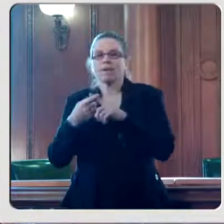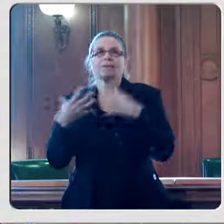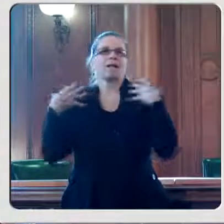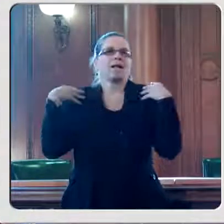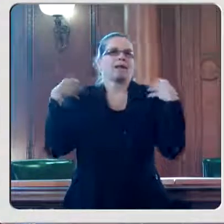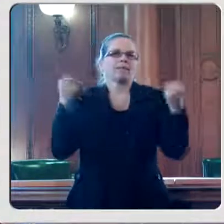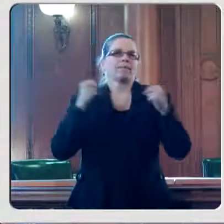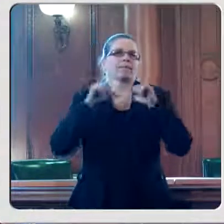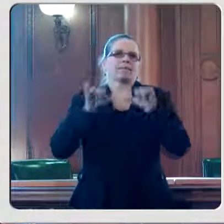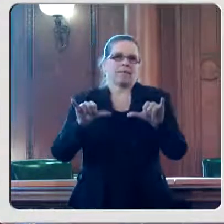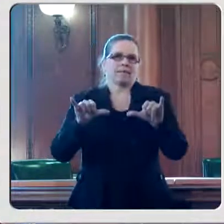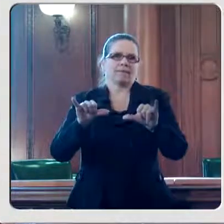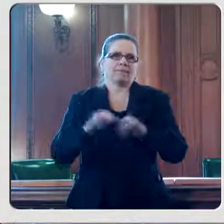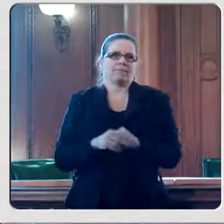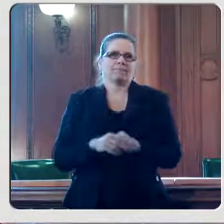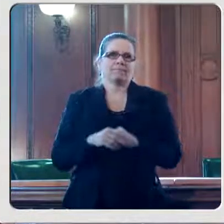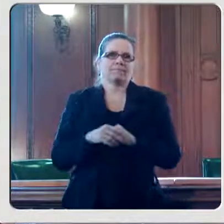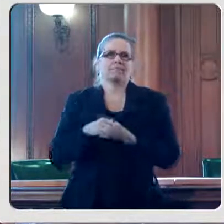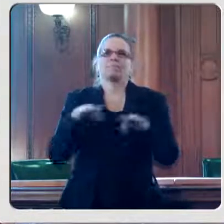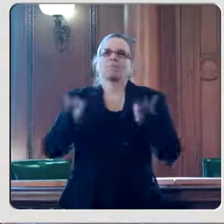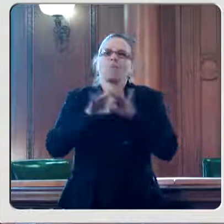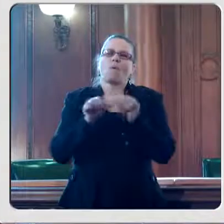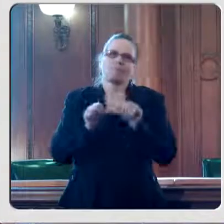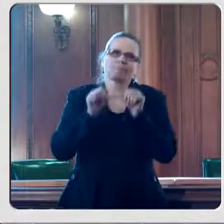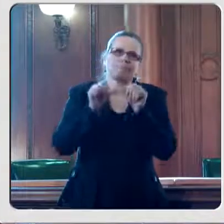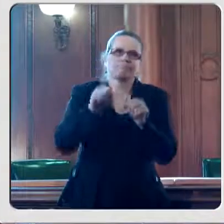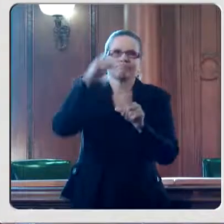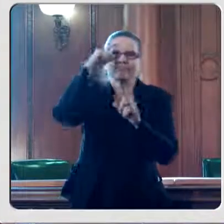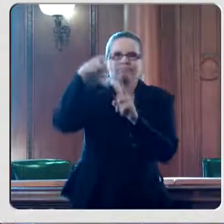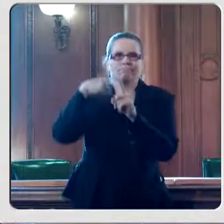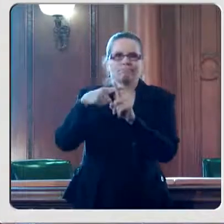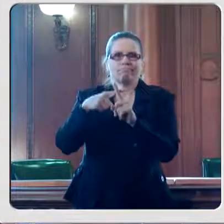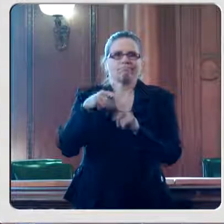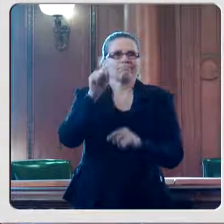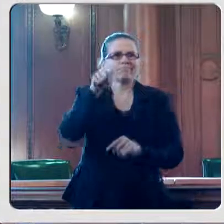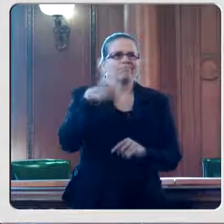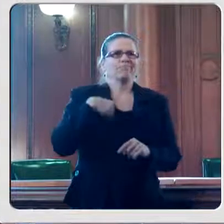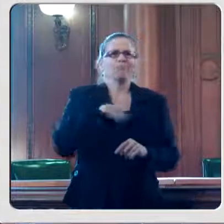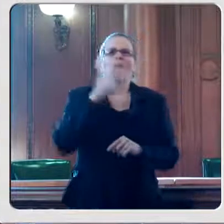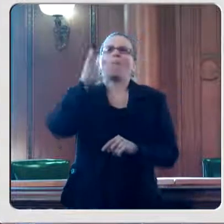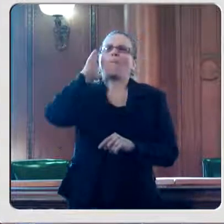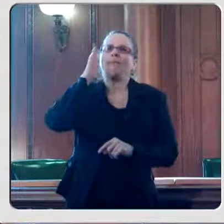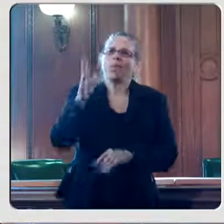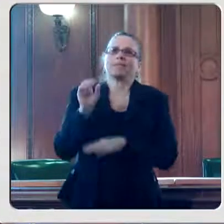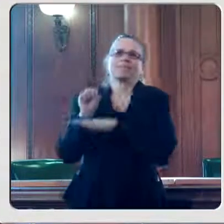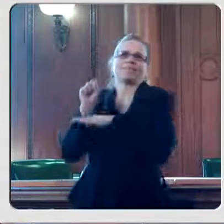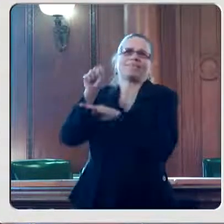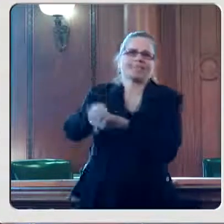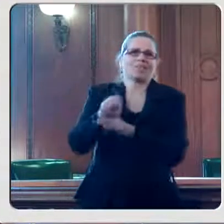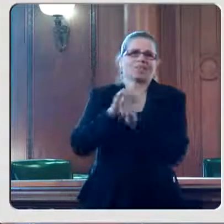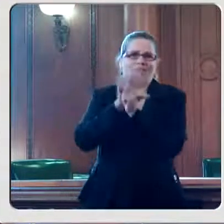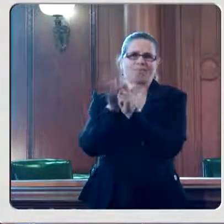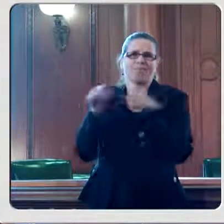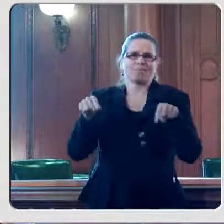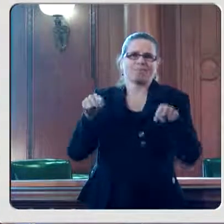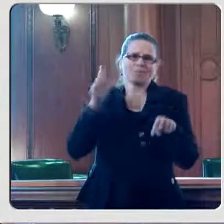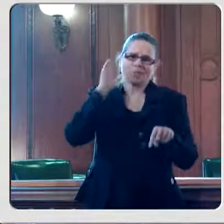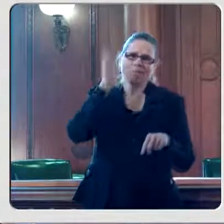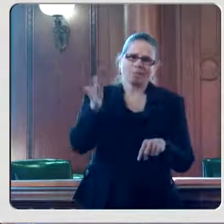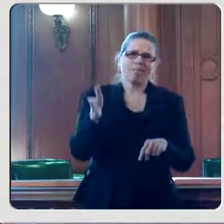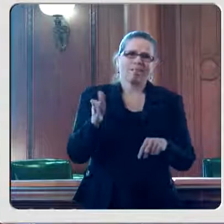and encouragement. We will defeat this COVID-19.